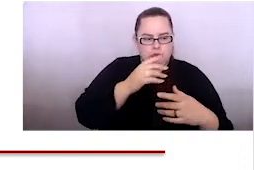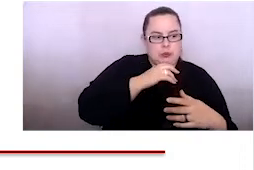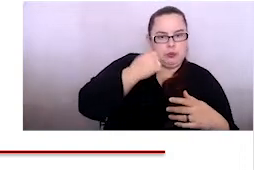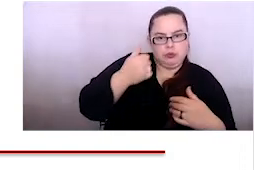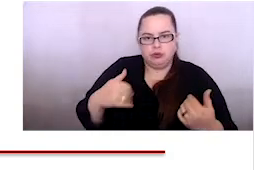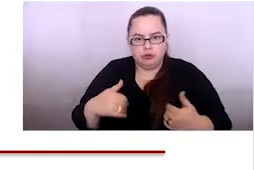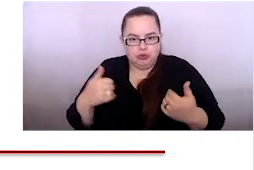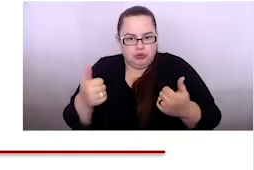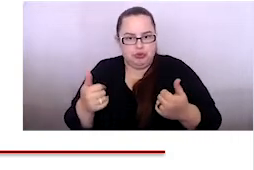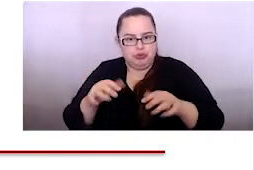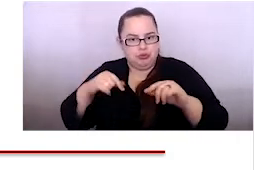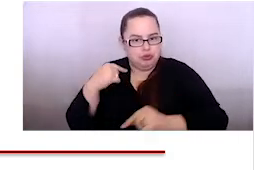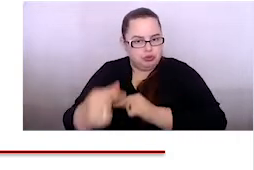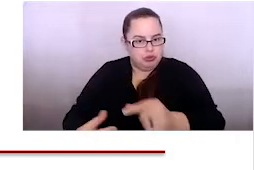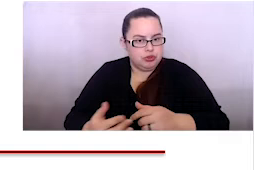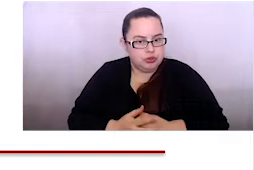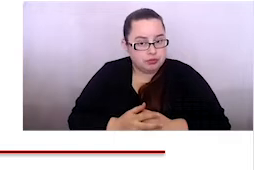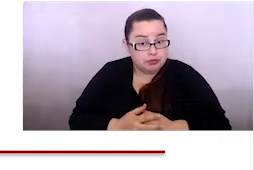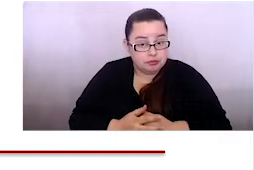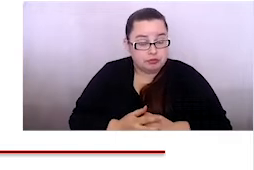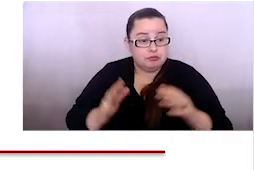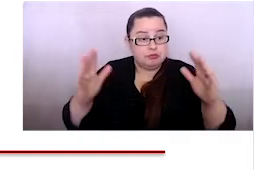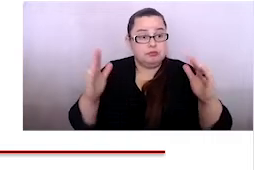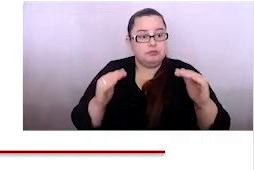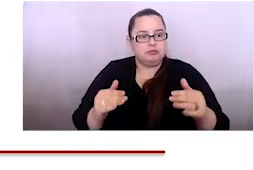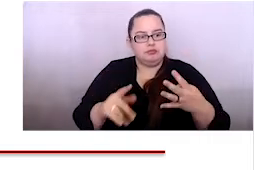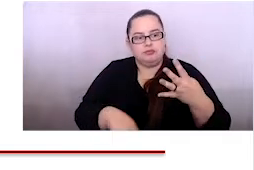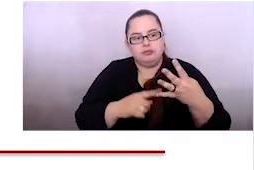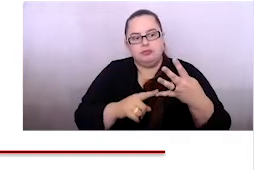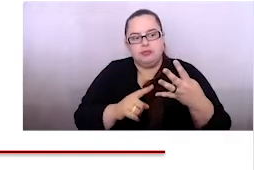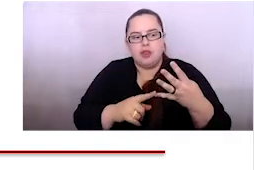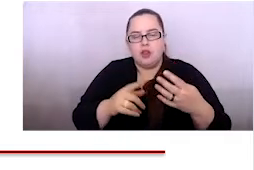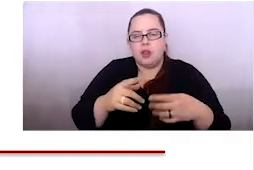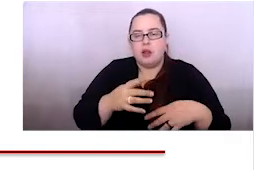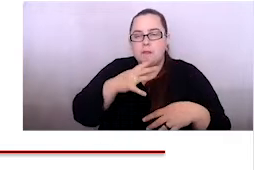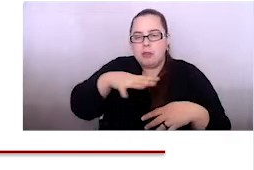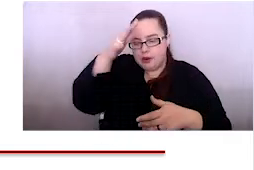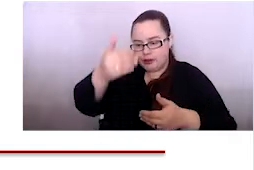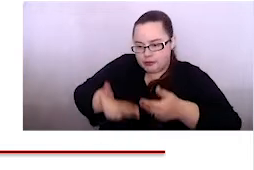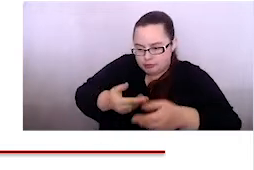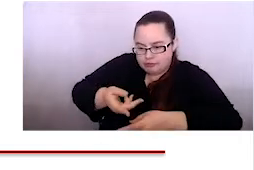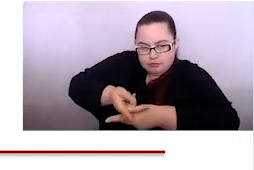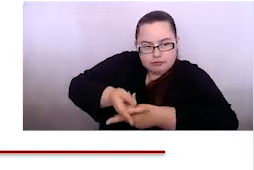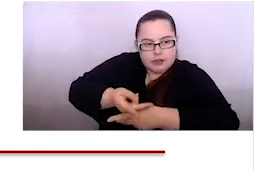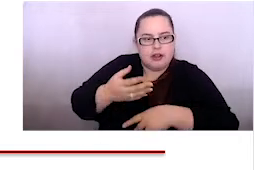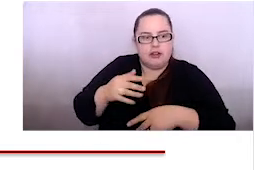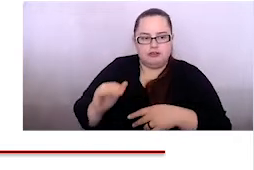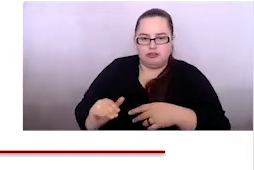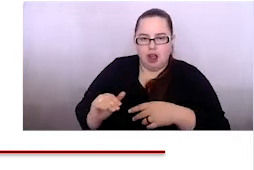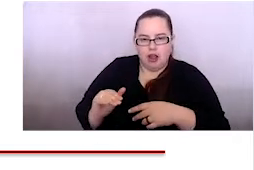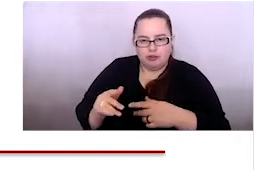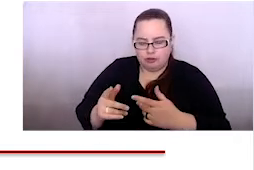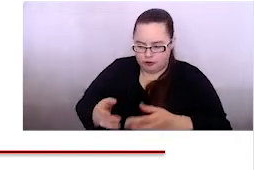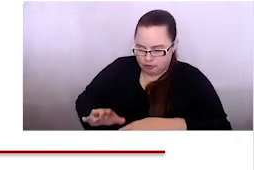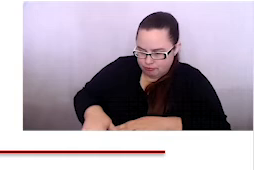I also want to talk about parenting and child nurturing. So across from all cultures, again, we have a wide variety